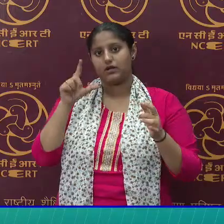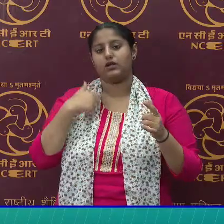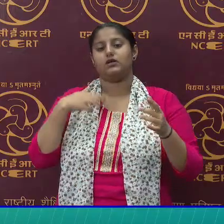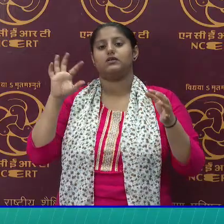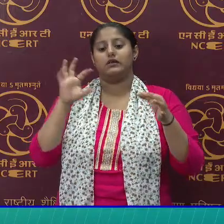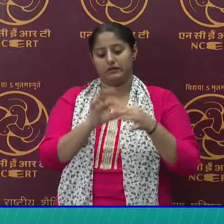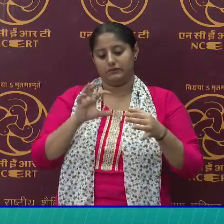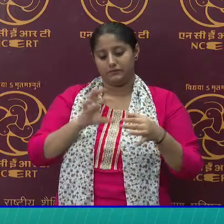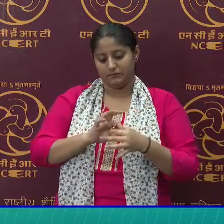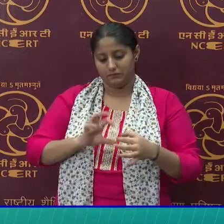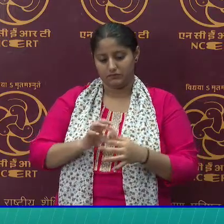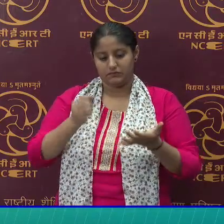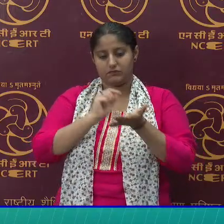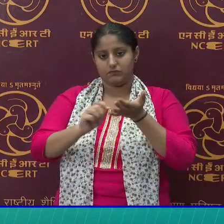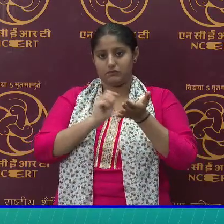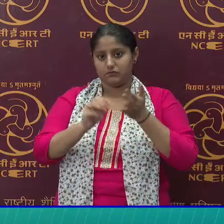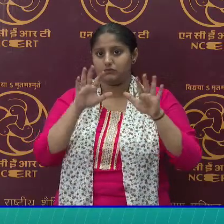connectivity